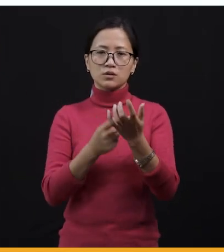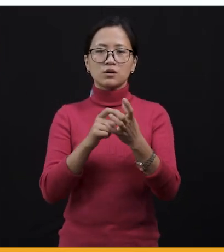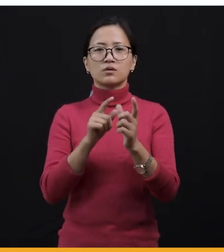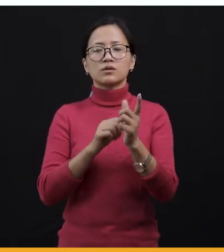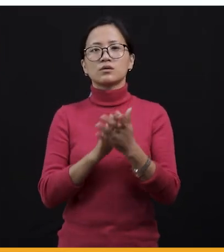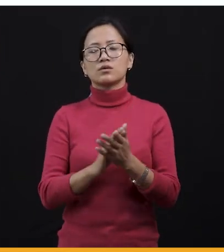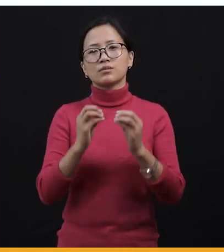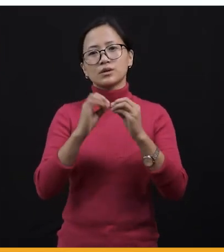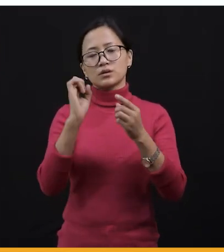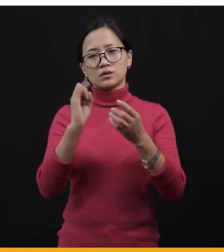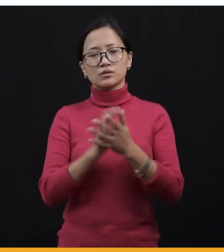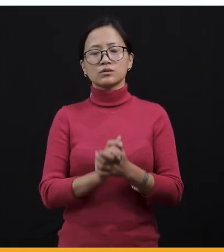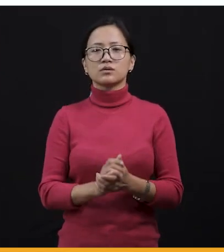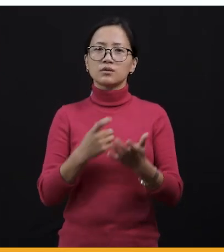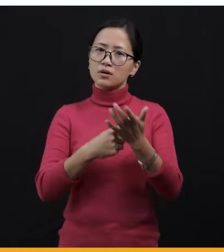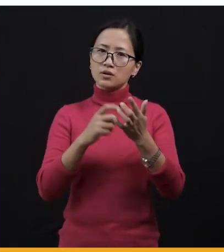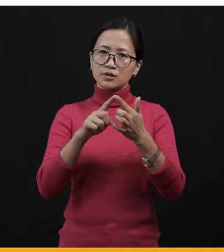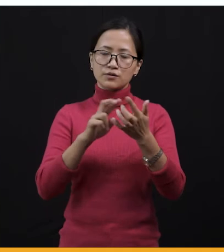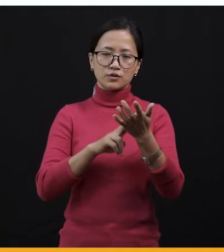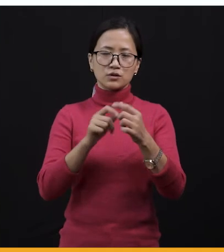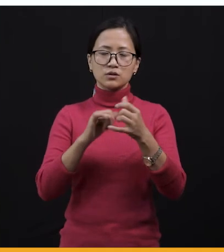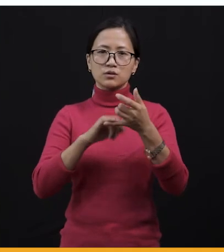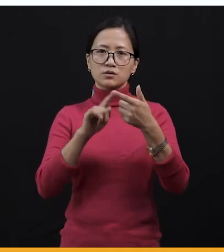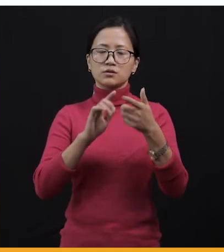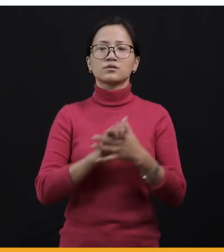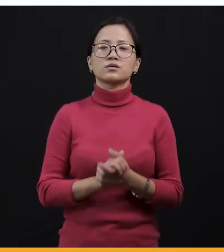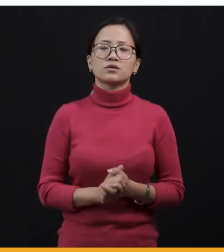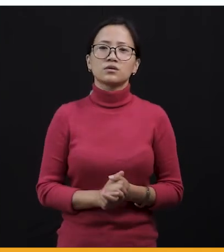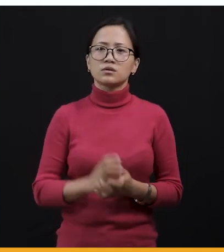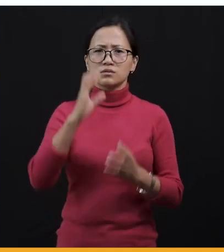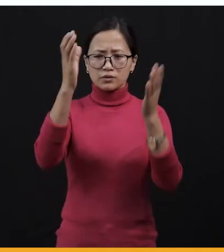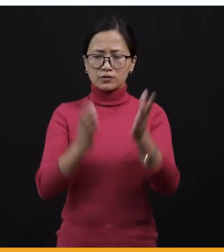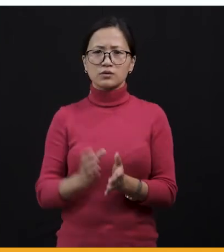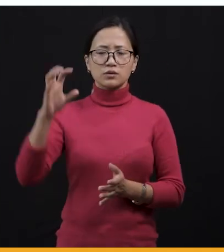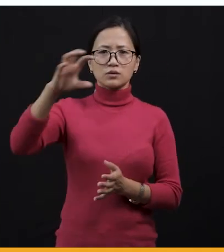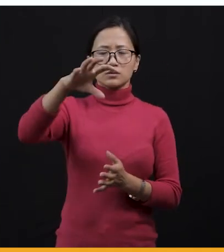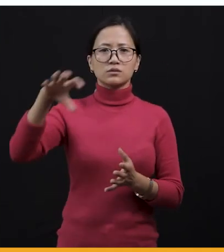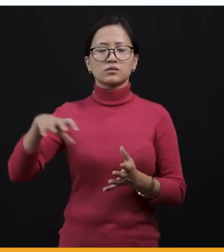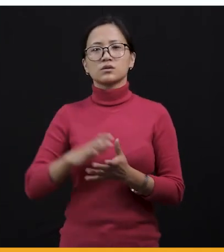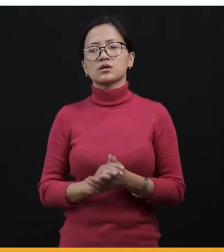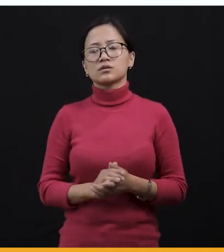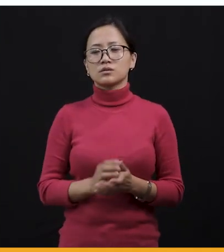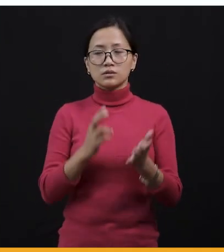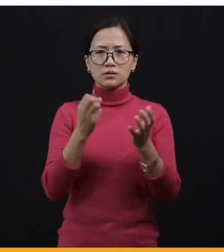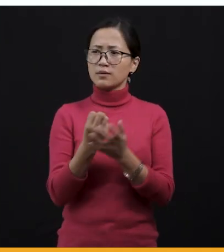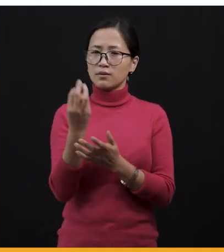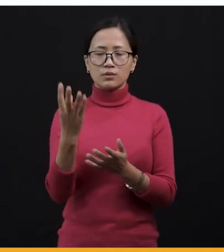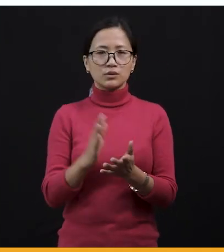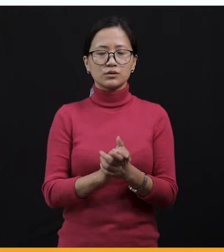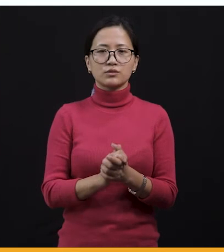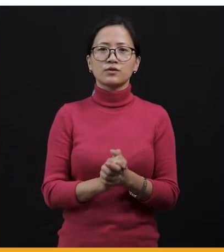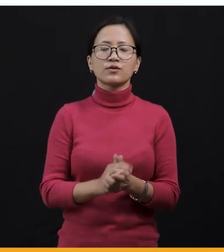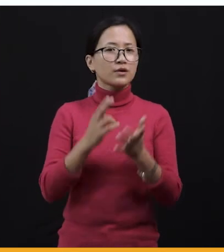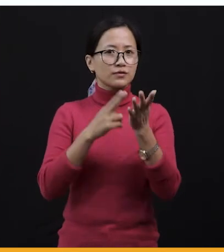reserve. Okay? Even in our country, the number of the national parks, the